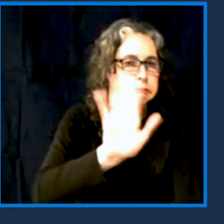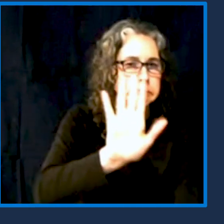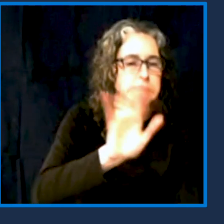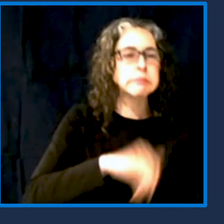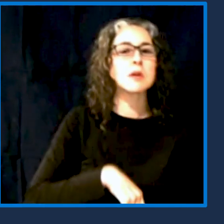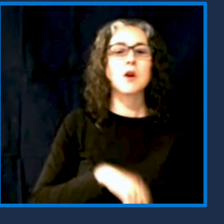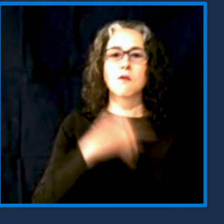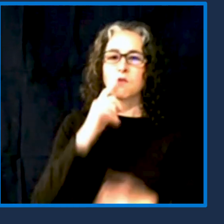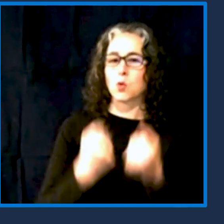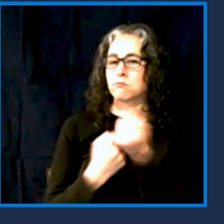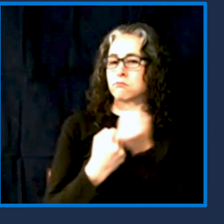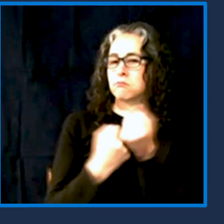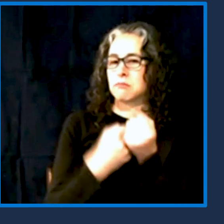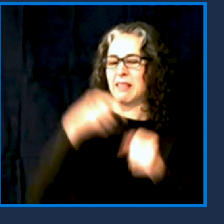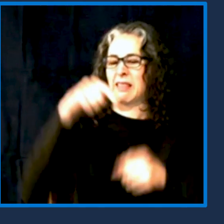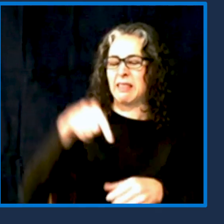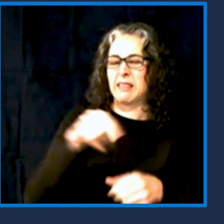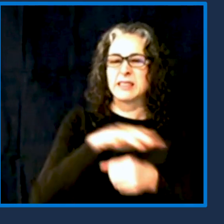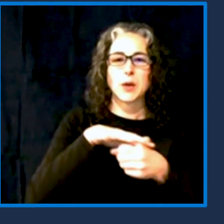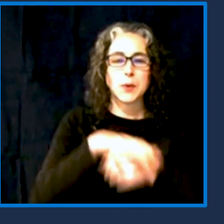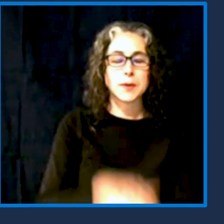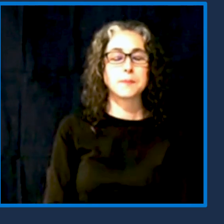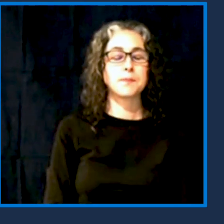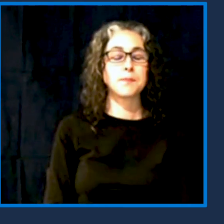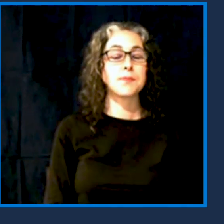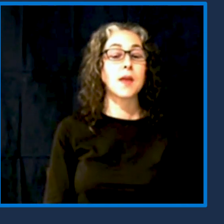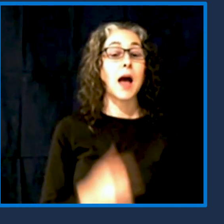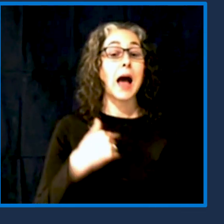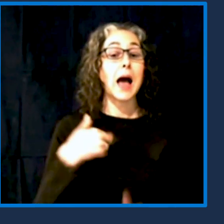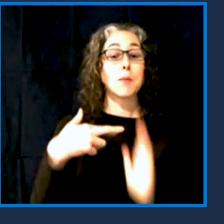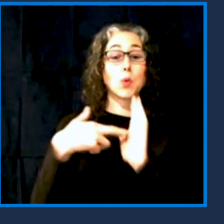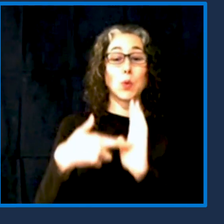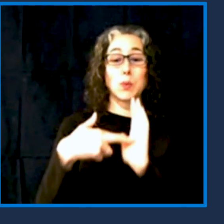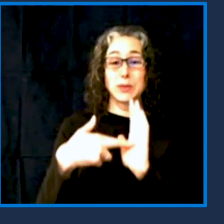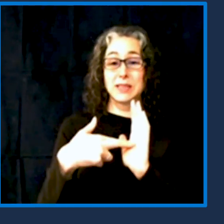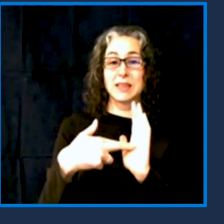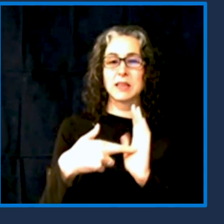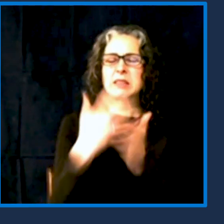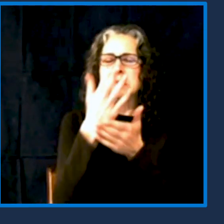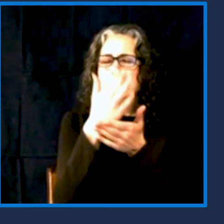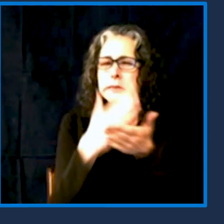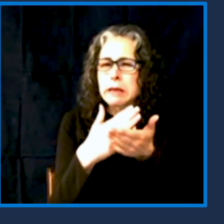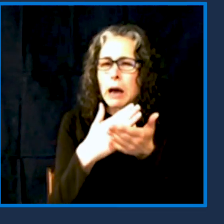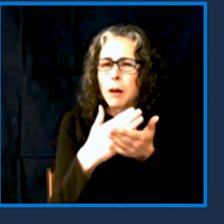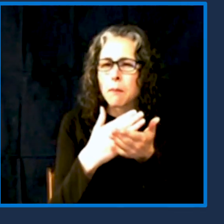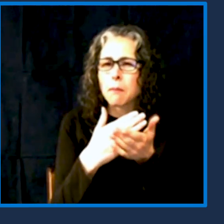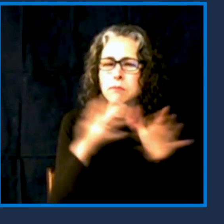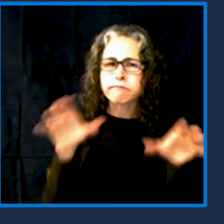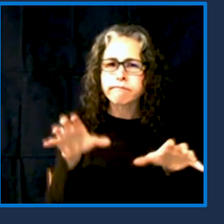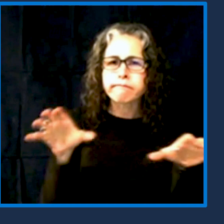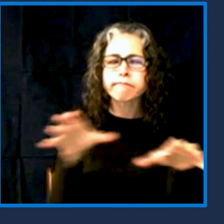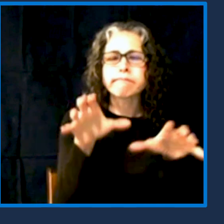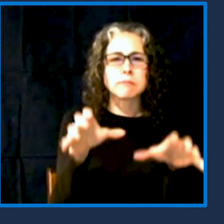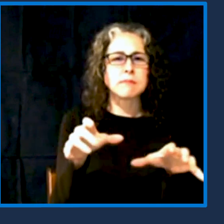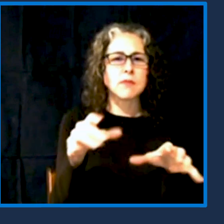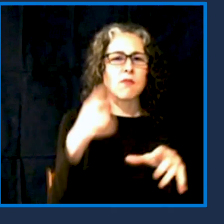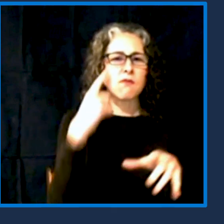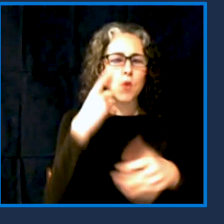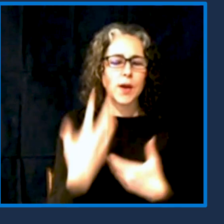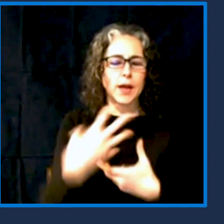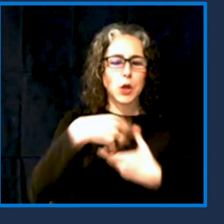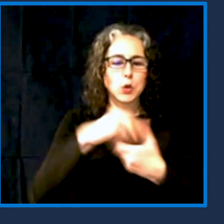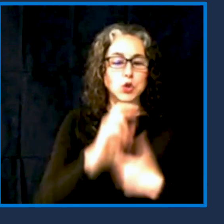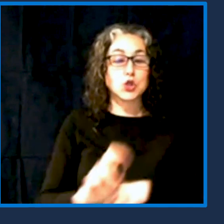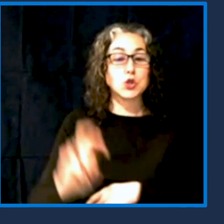required boost in this area. I'm here to represent some of the efforts being put in place towards our inclusion